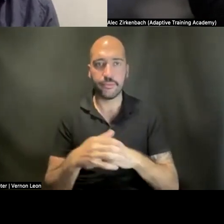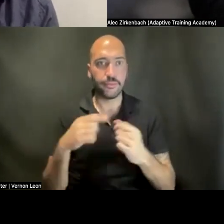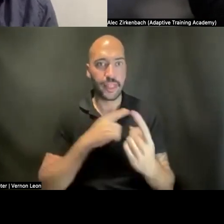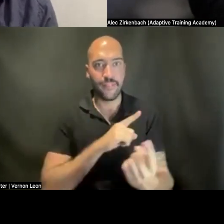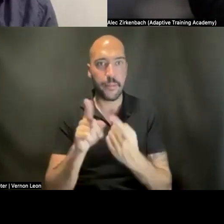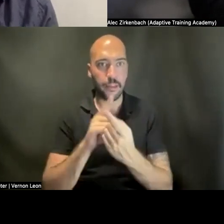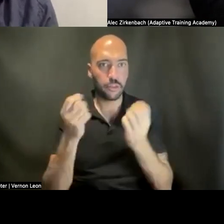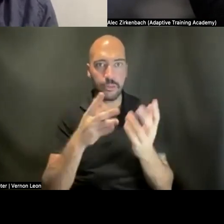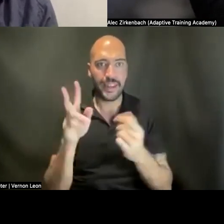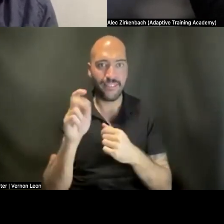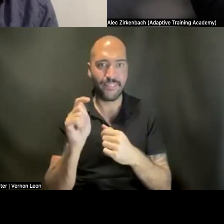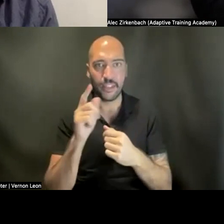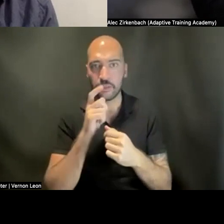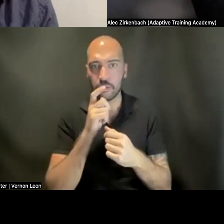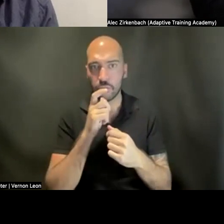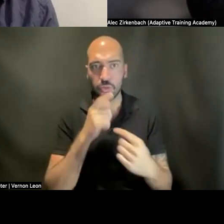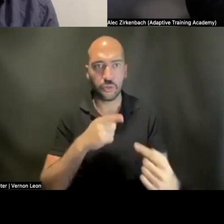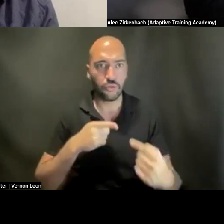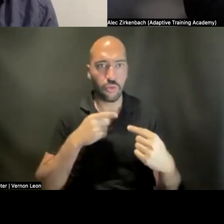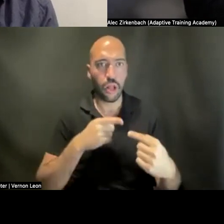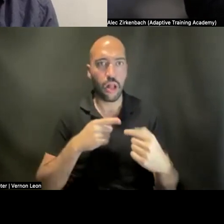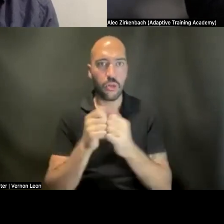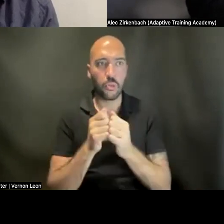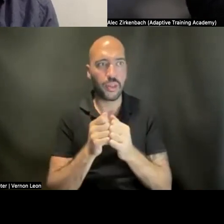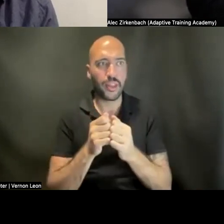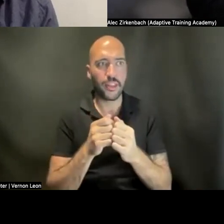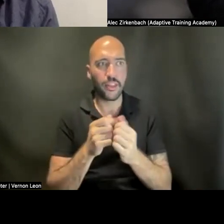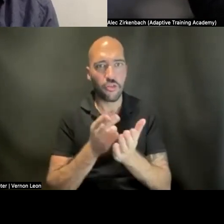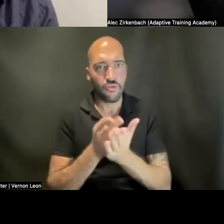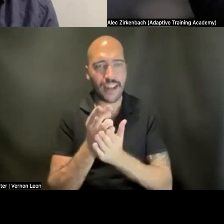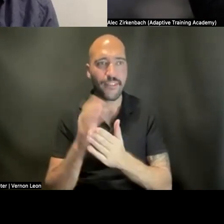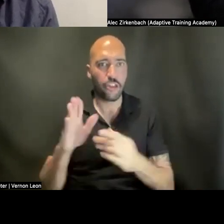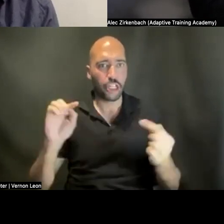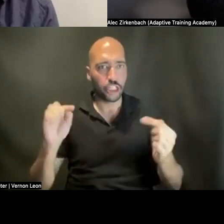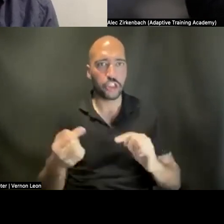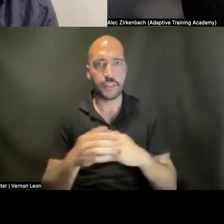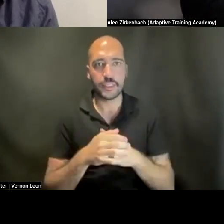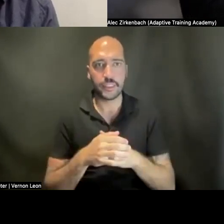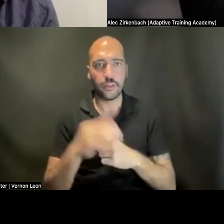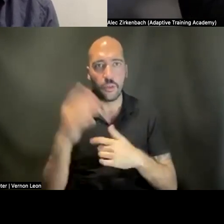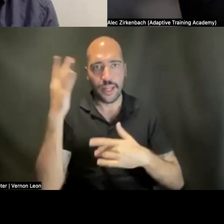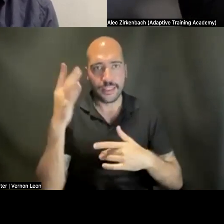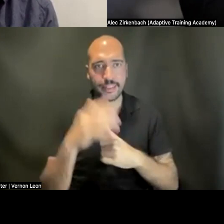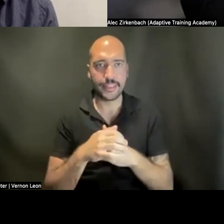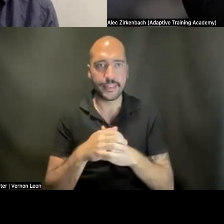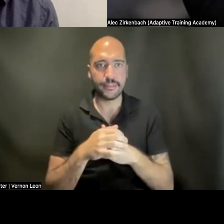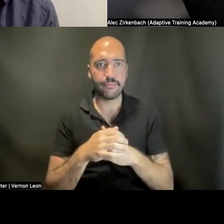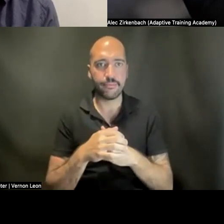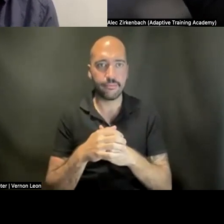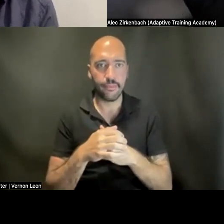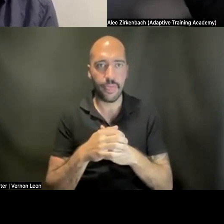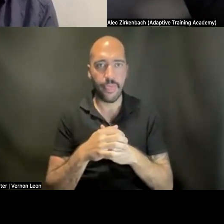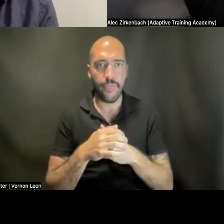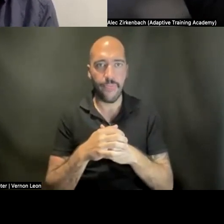many veterans who struggle with the realities of their injuries or illnesses.